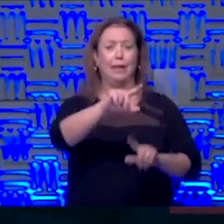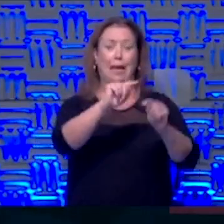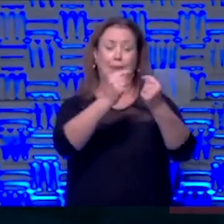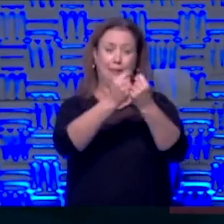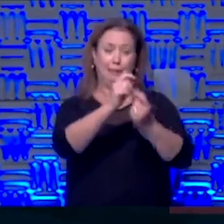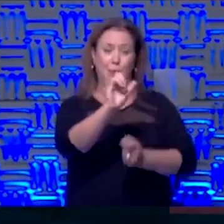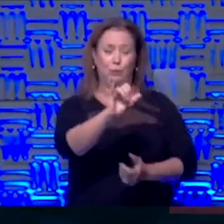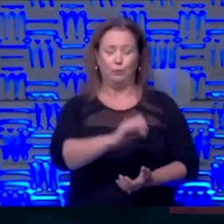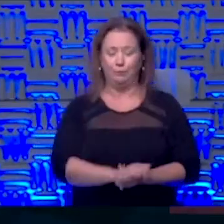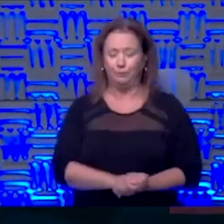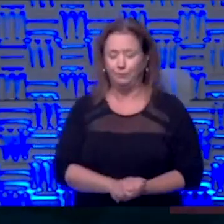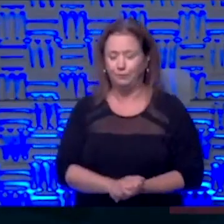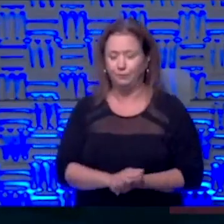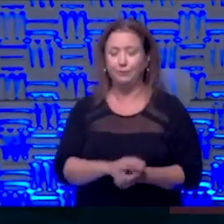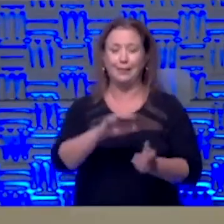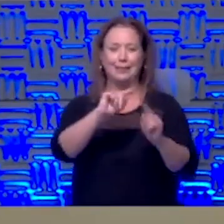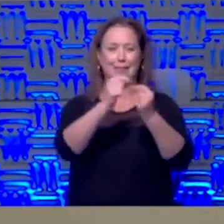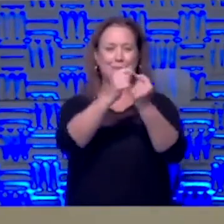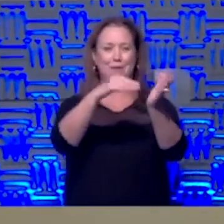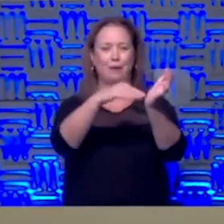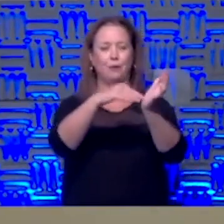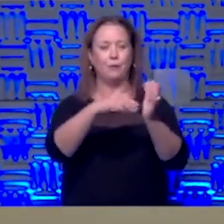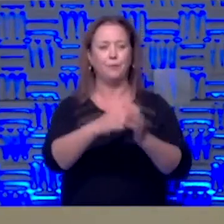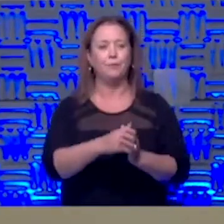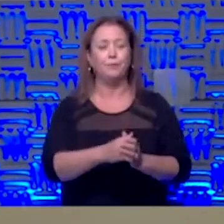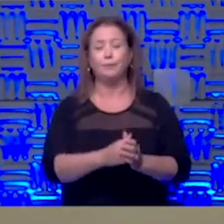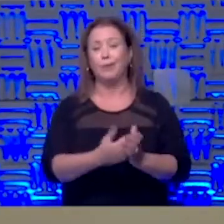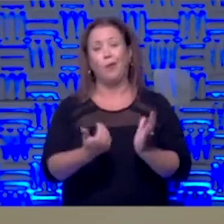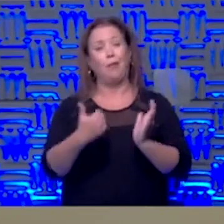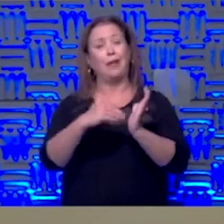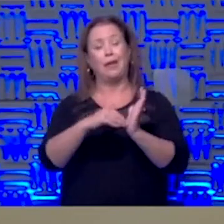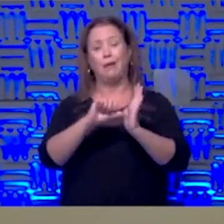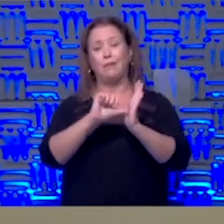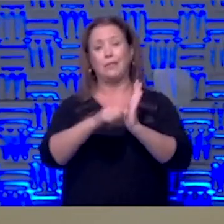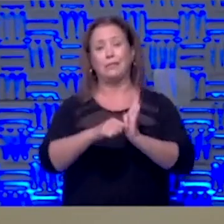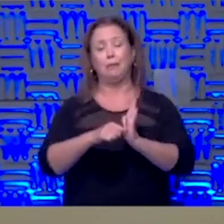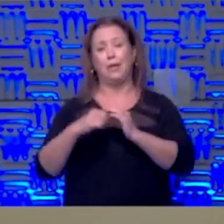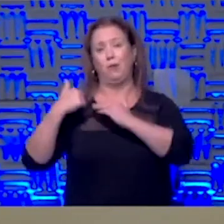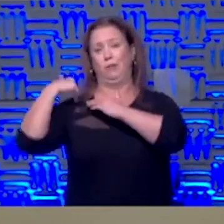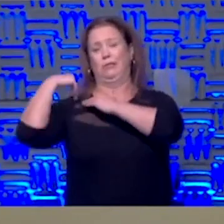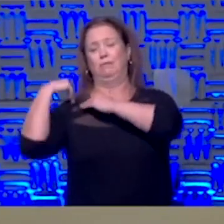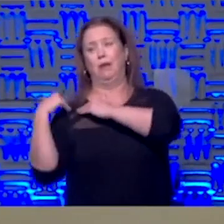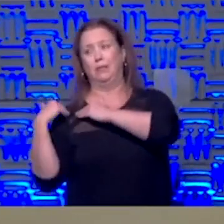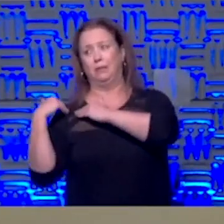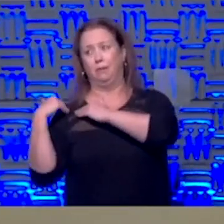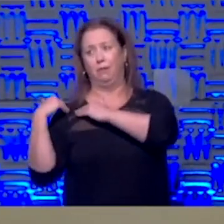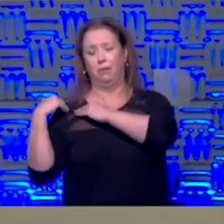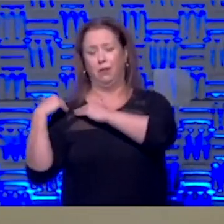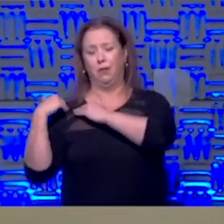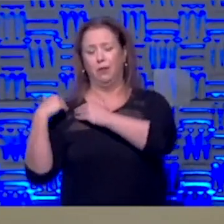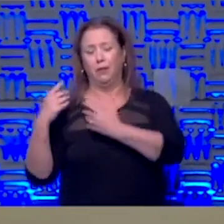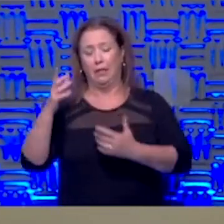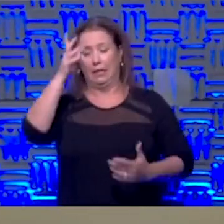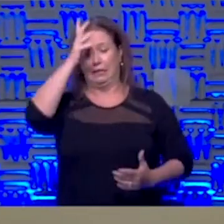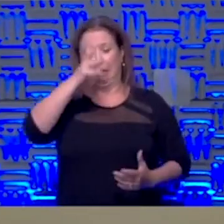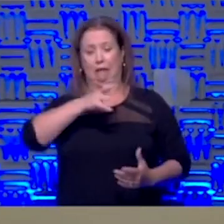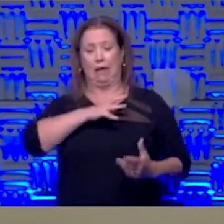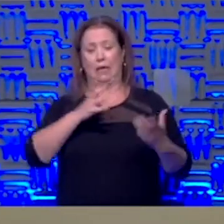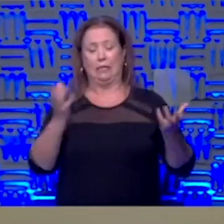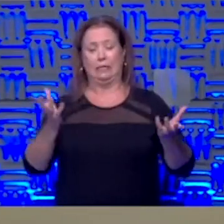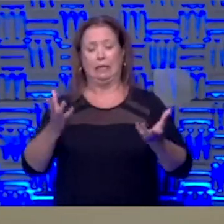I think, again, the biggest part is just being responsible. A lot of the guys here in